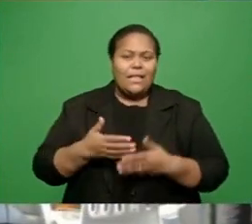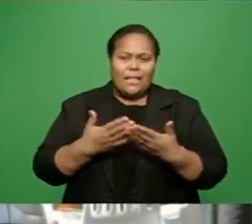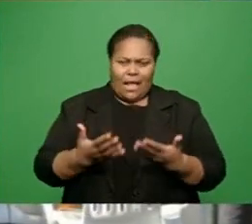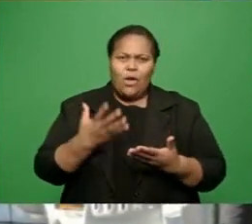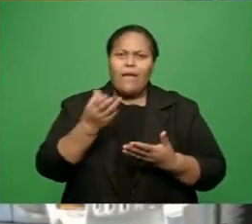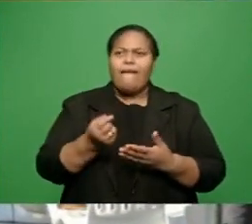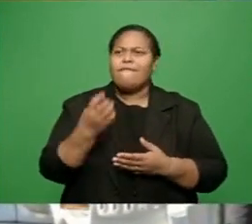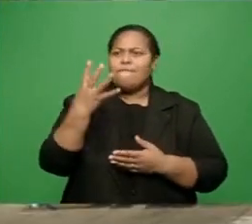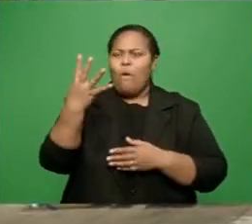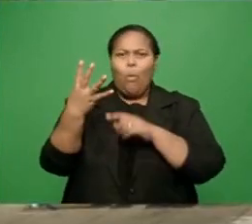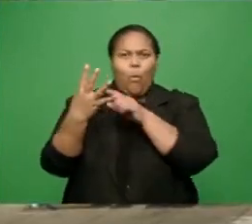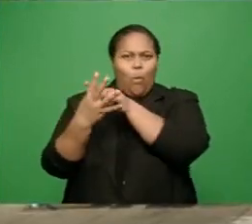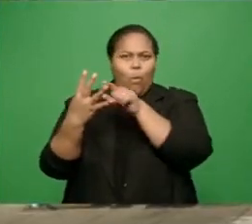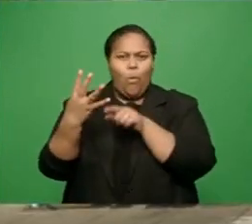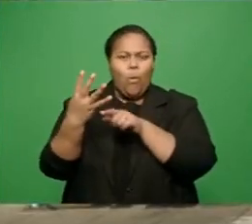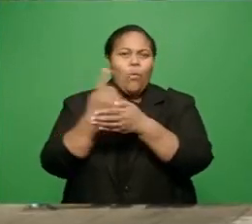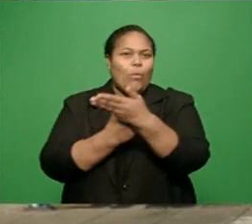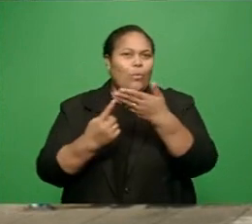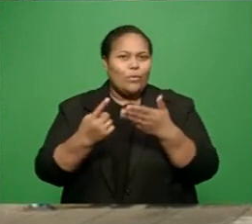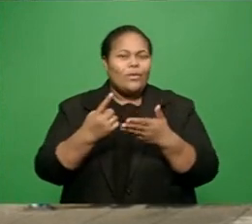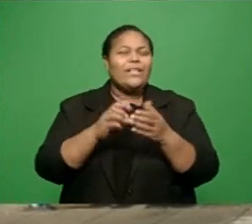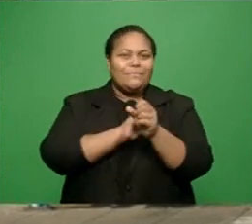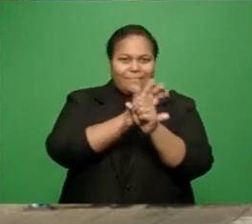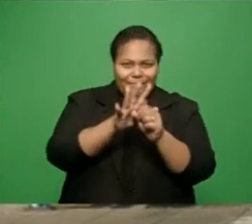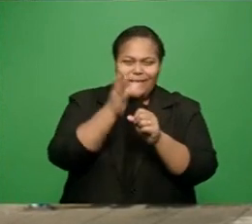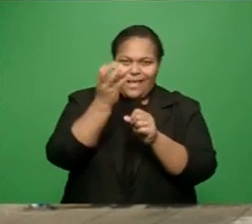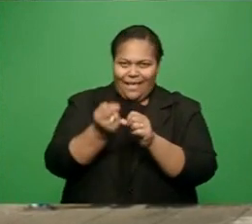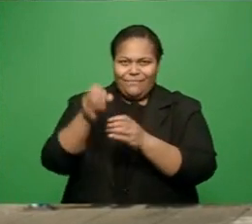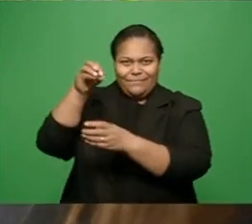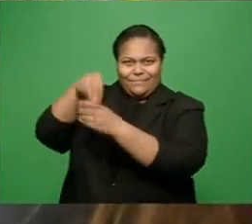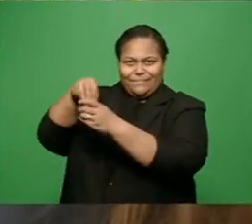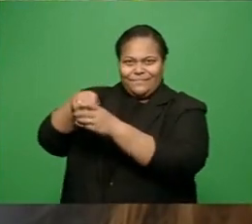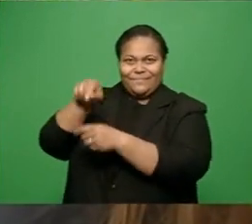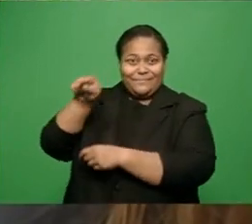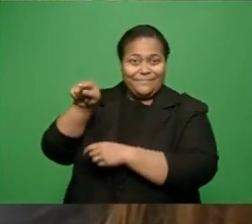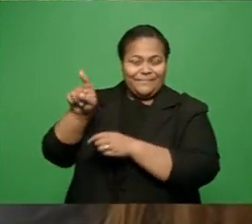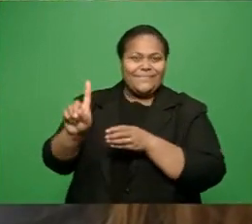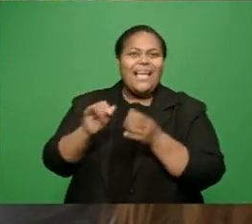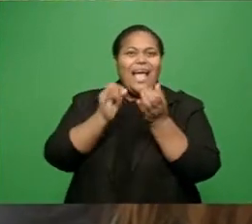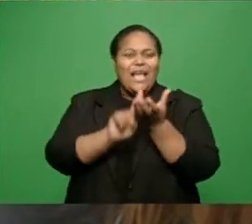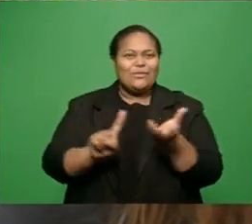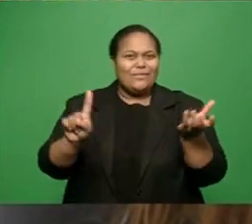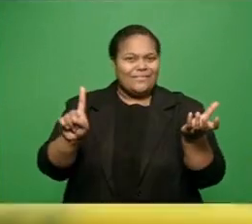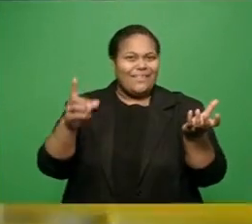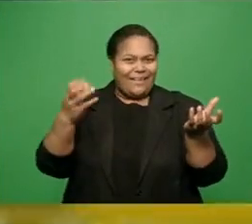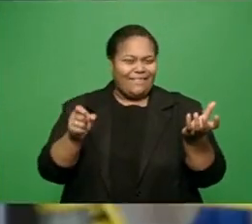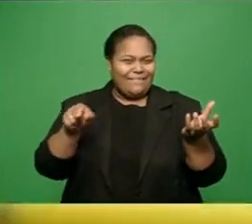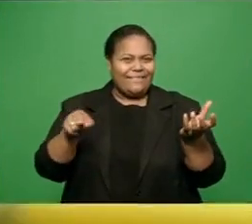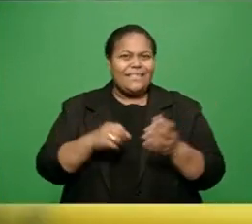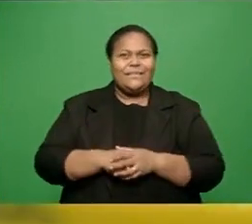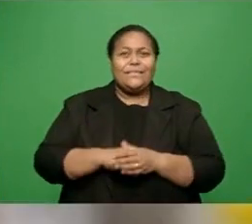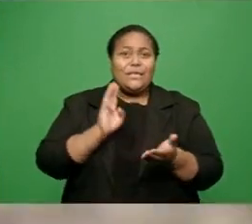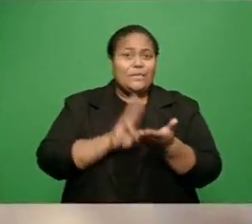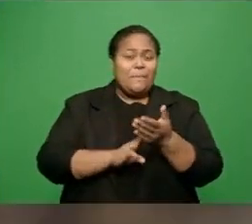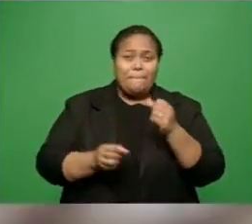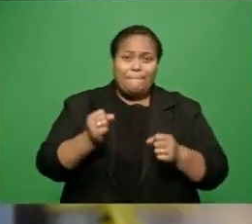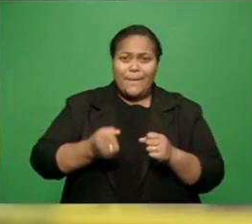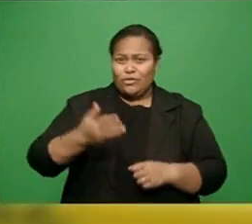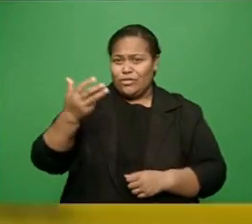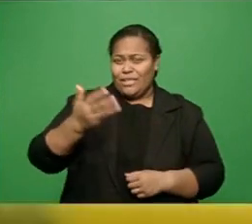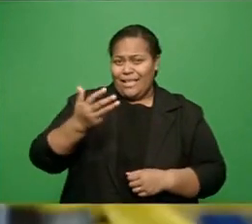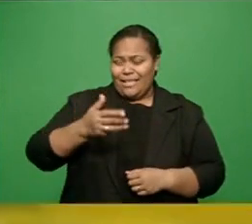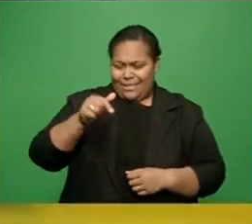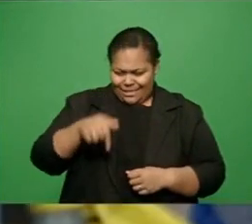quarantine active cases in isolation. Fiji reported its first COVID-19 case on March 19th this year and